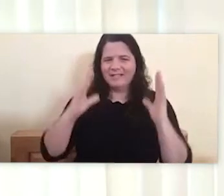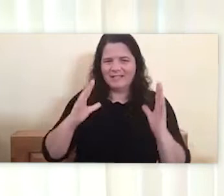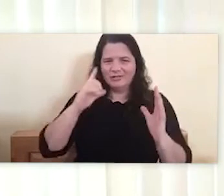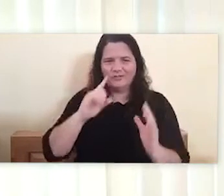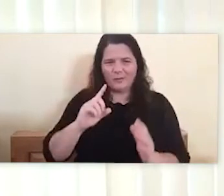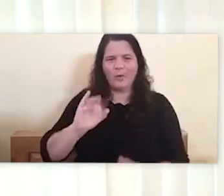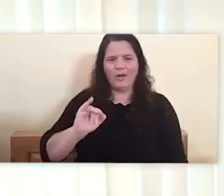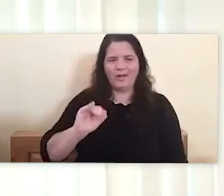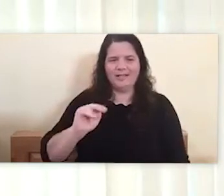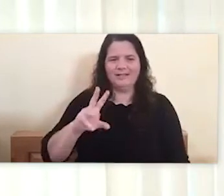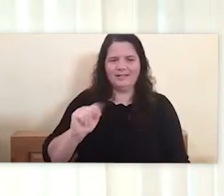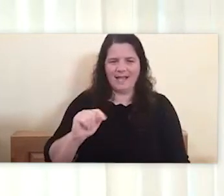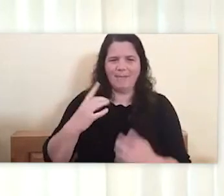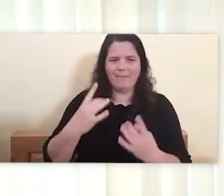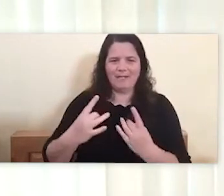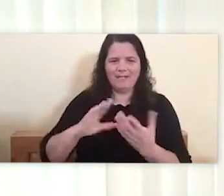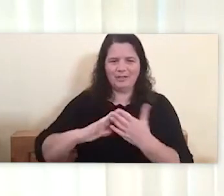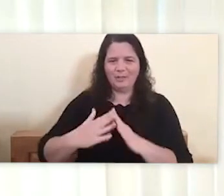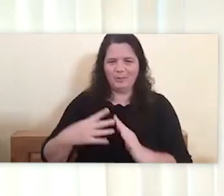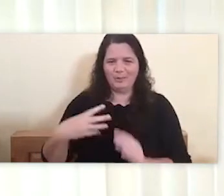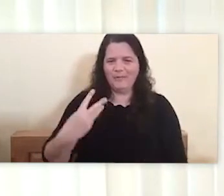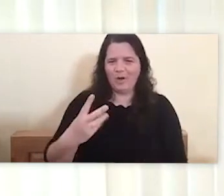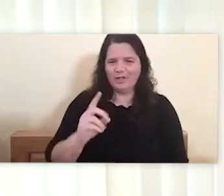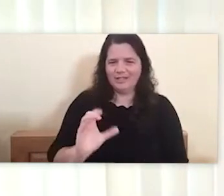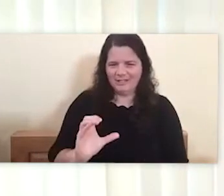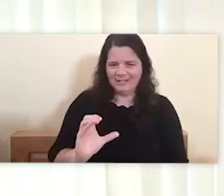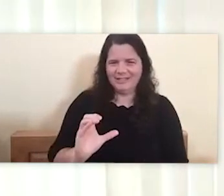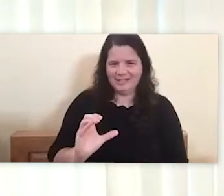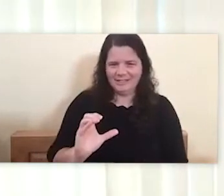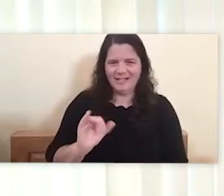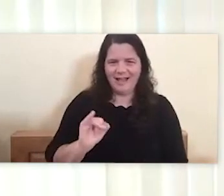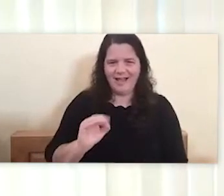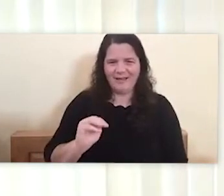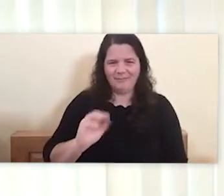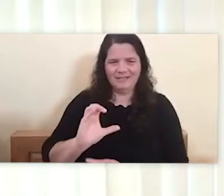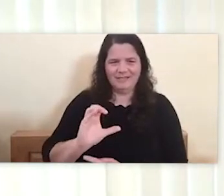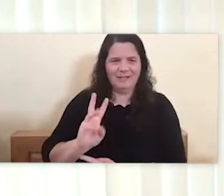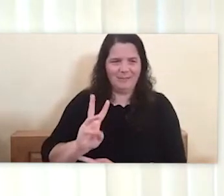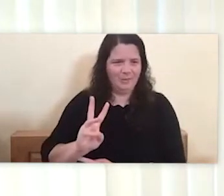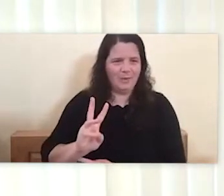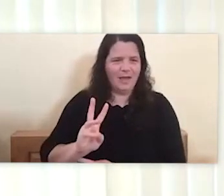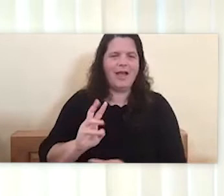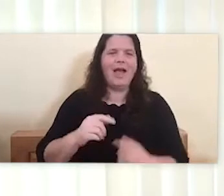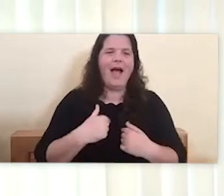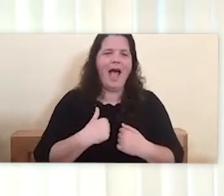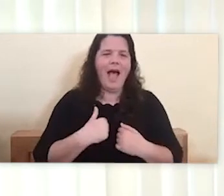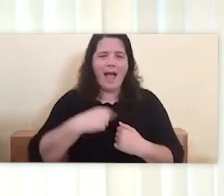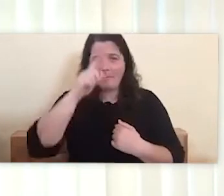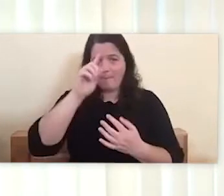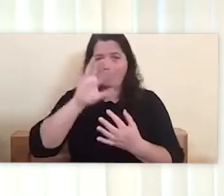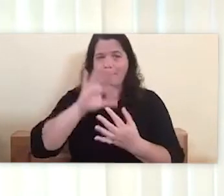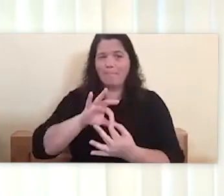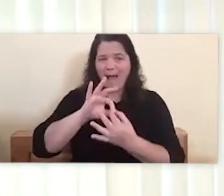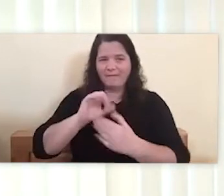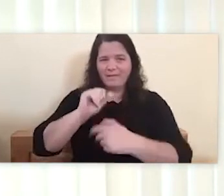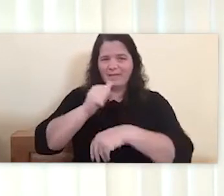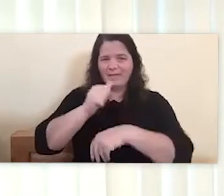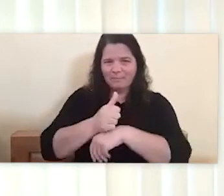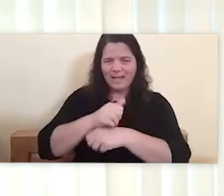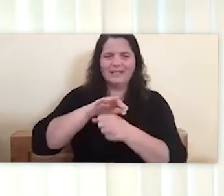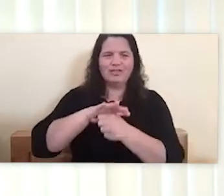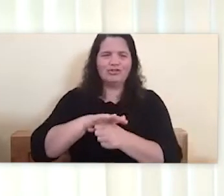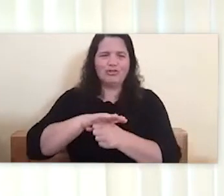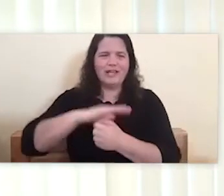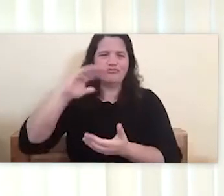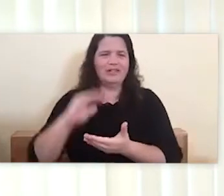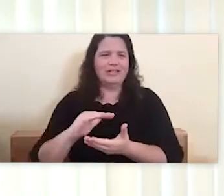Washington, and also a mindfulness-based stress reduction teacher. And that's